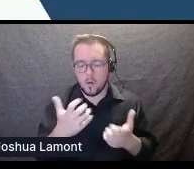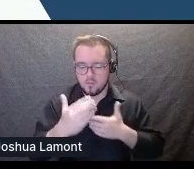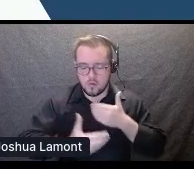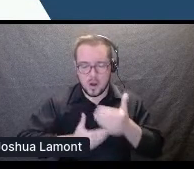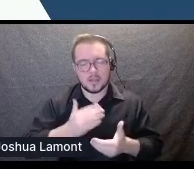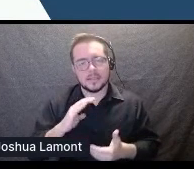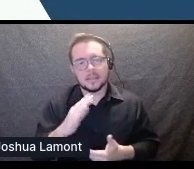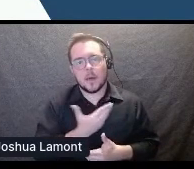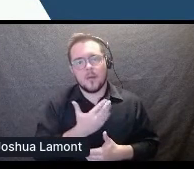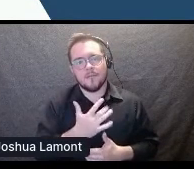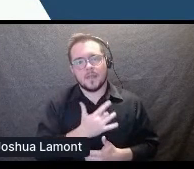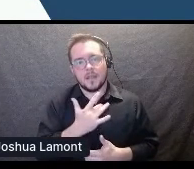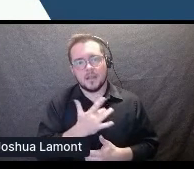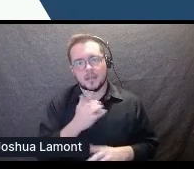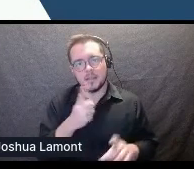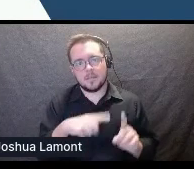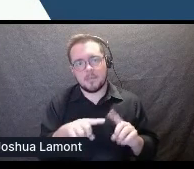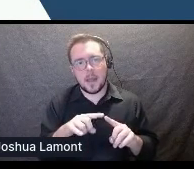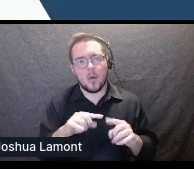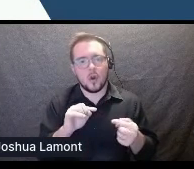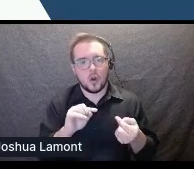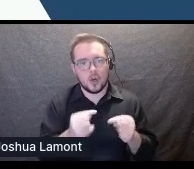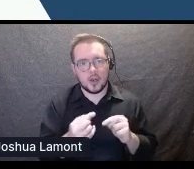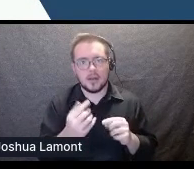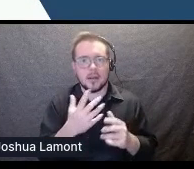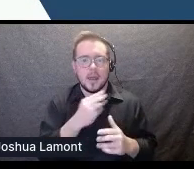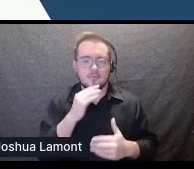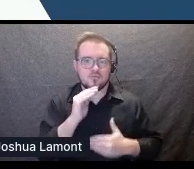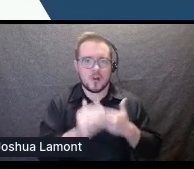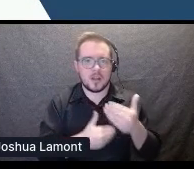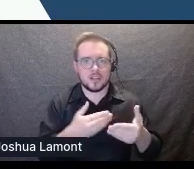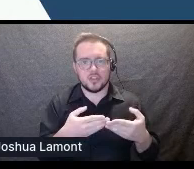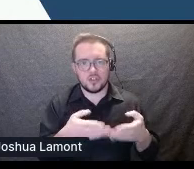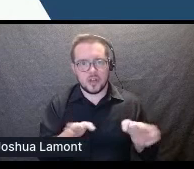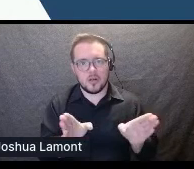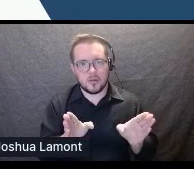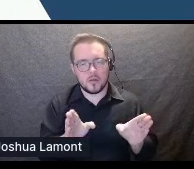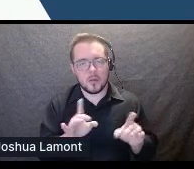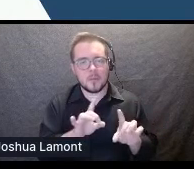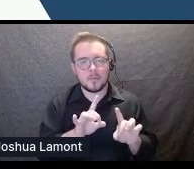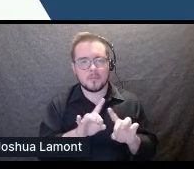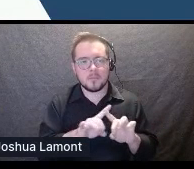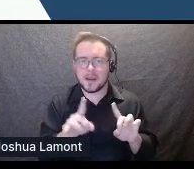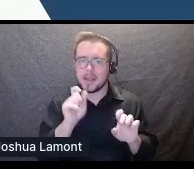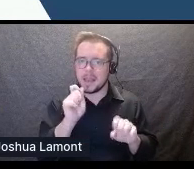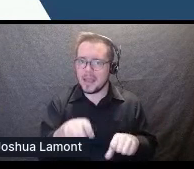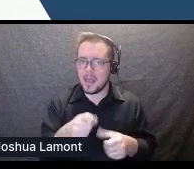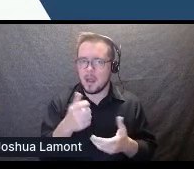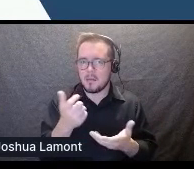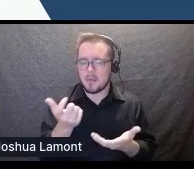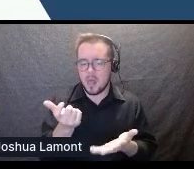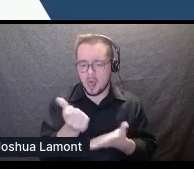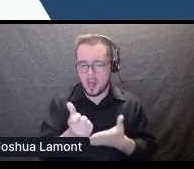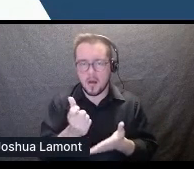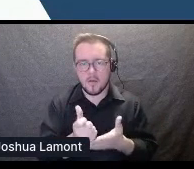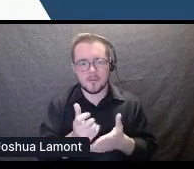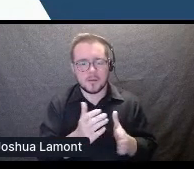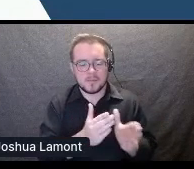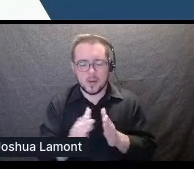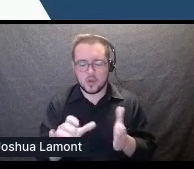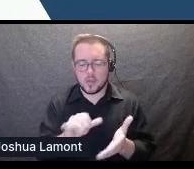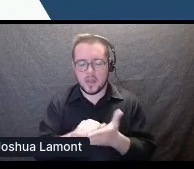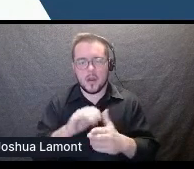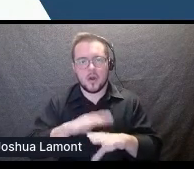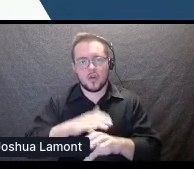about having caused harm and process our feelings in general, to be frank. But it can be helpful to plan on kind of doing that on your own time or after the